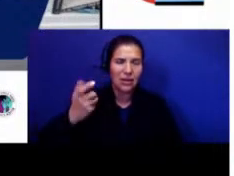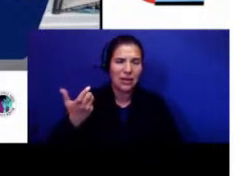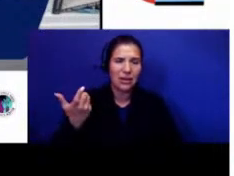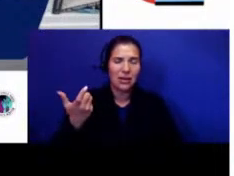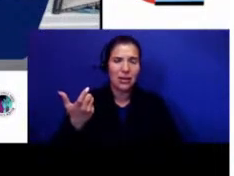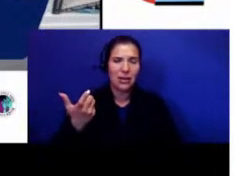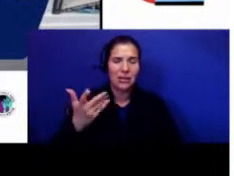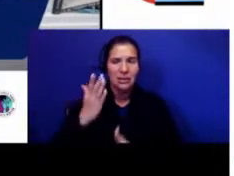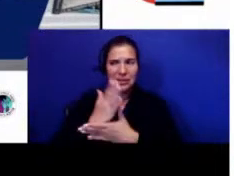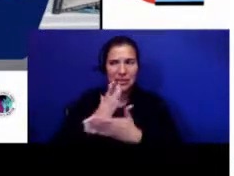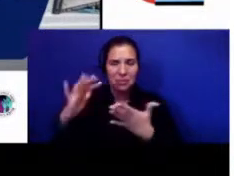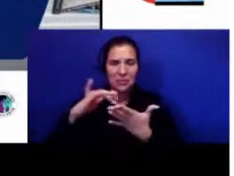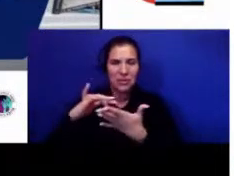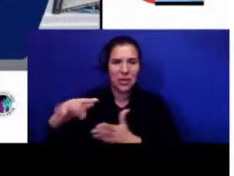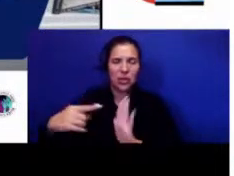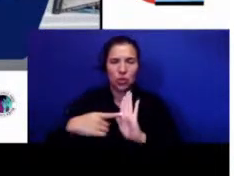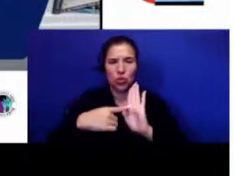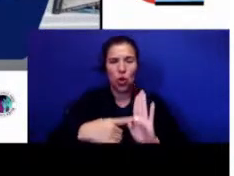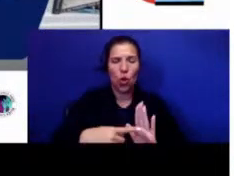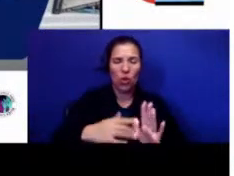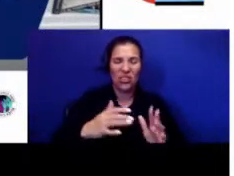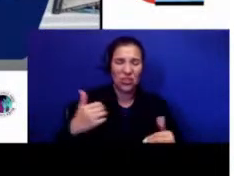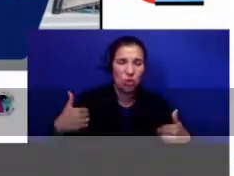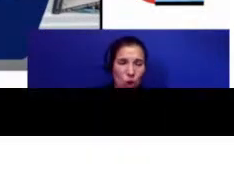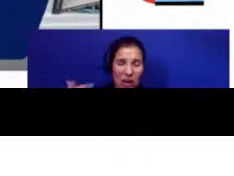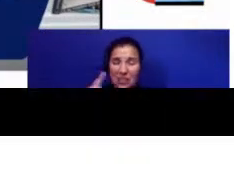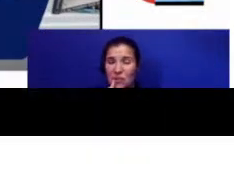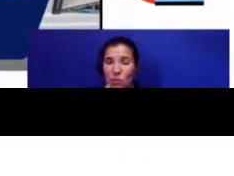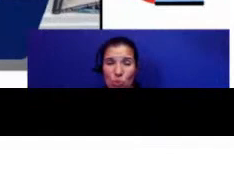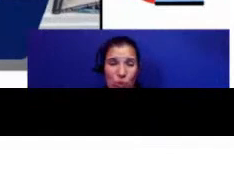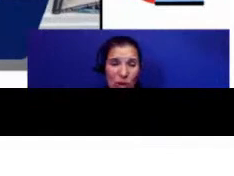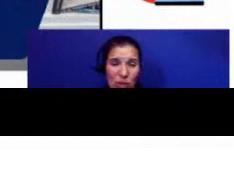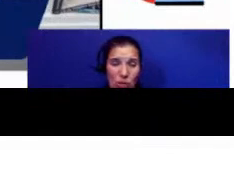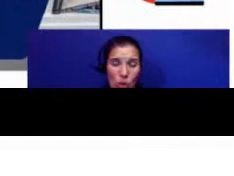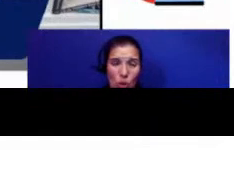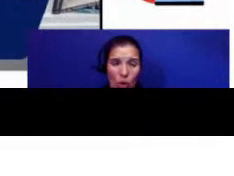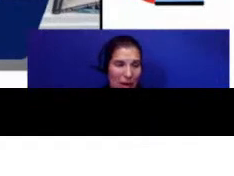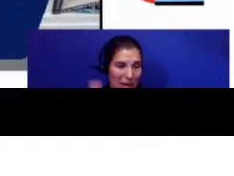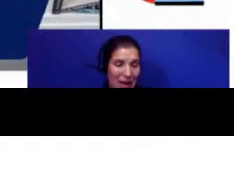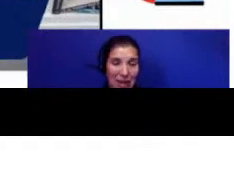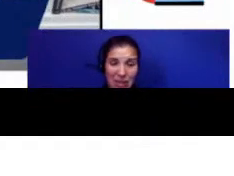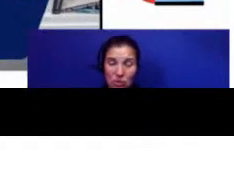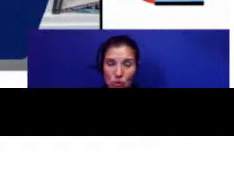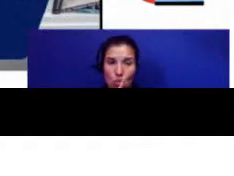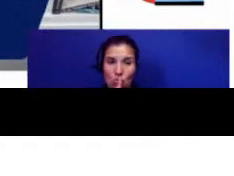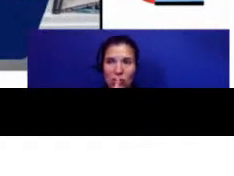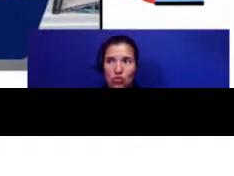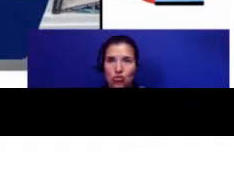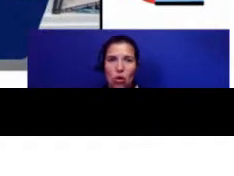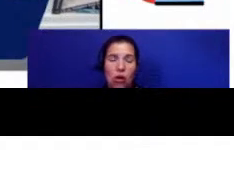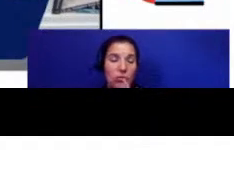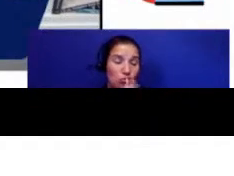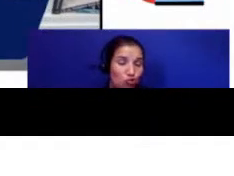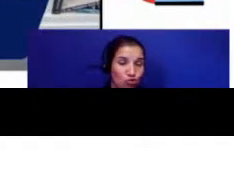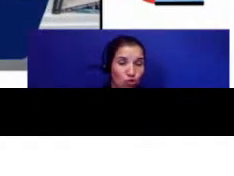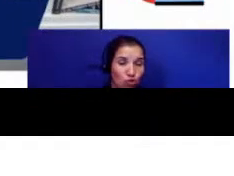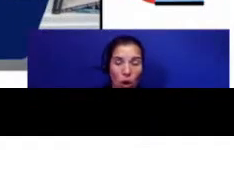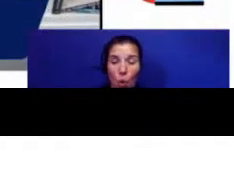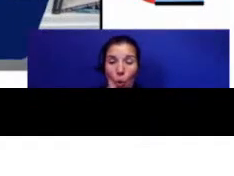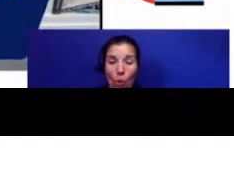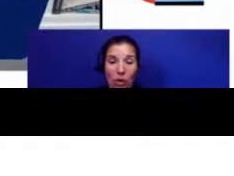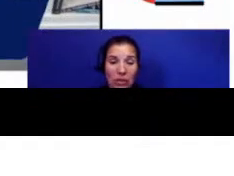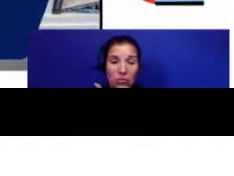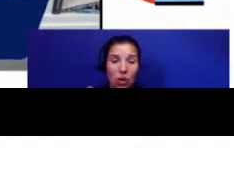Some studies show that it's as early as 3 years old, but our kids don't really start talking about or expressing